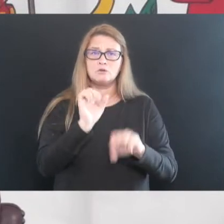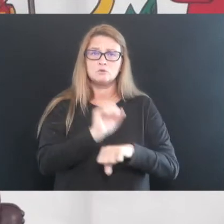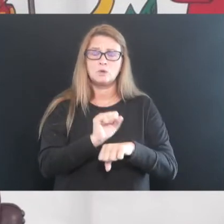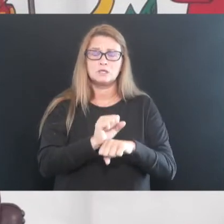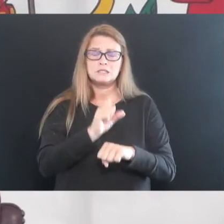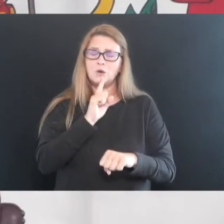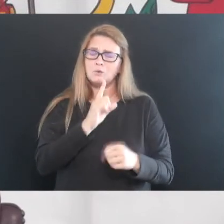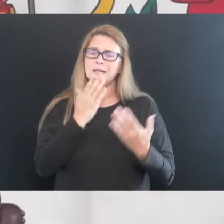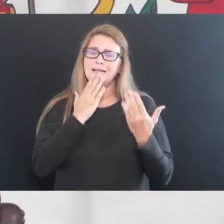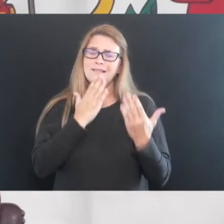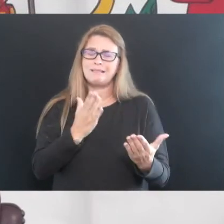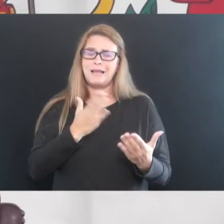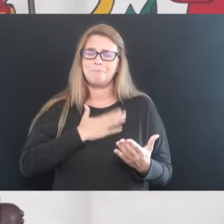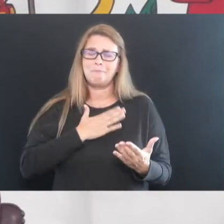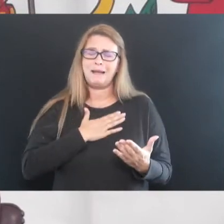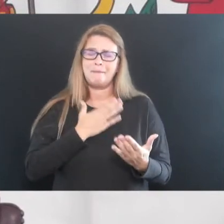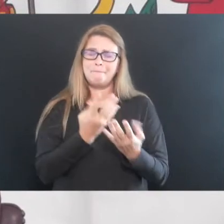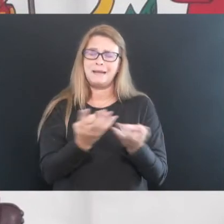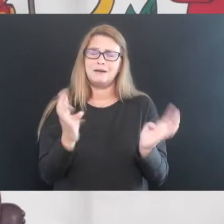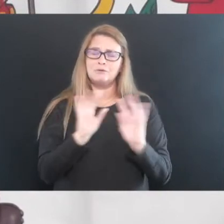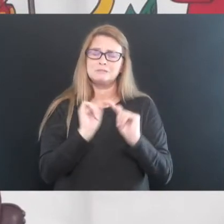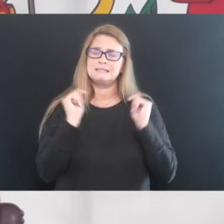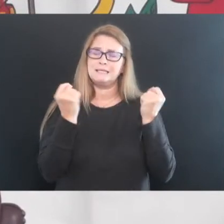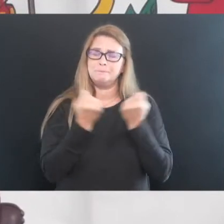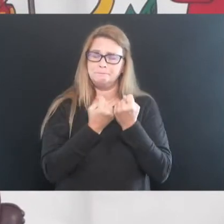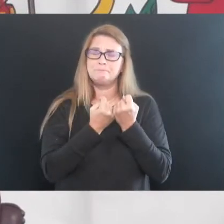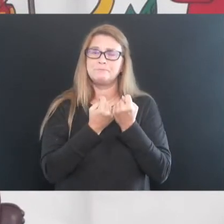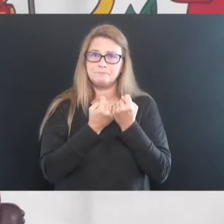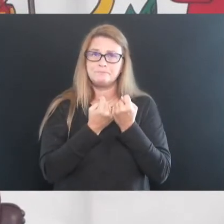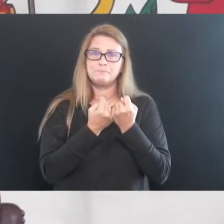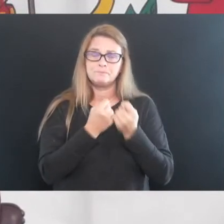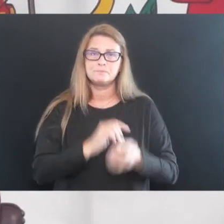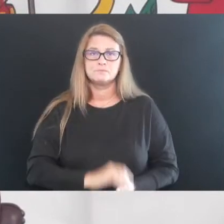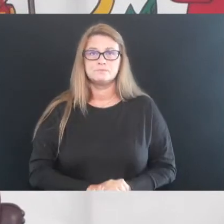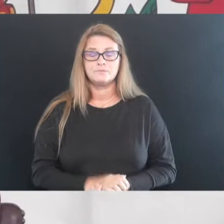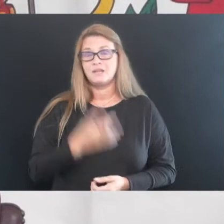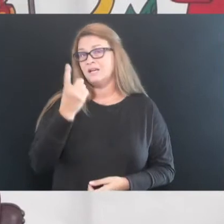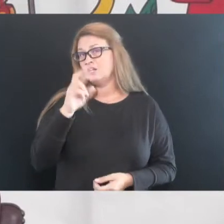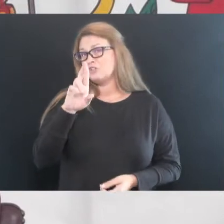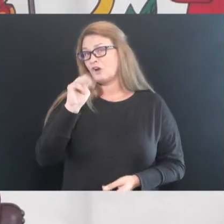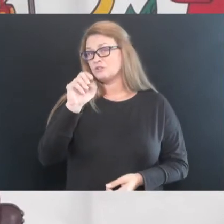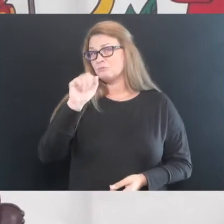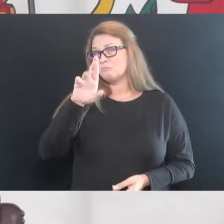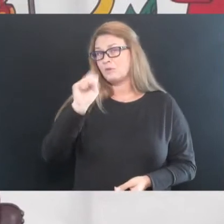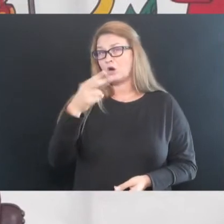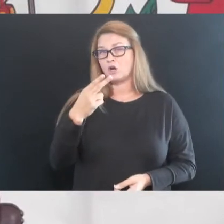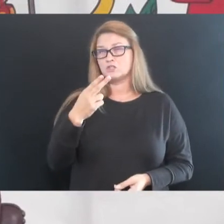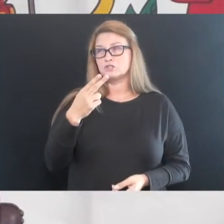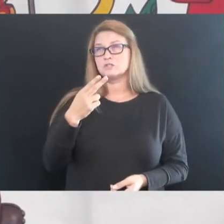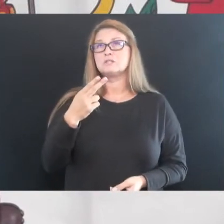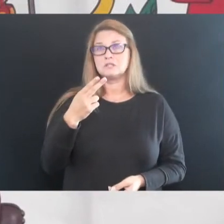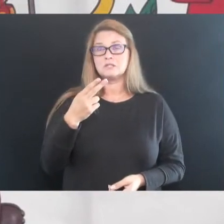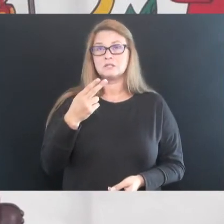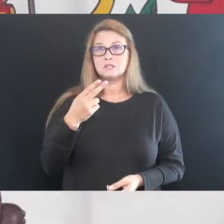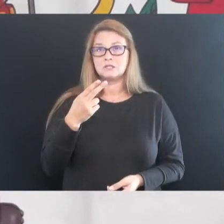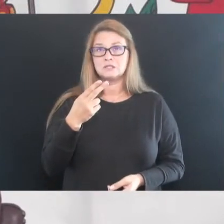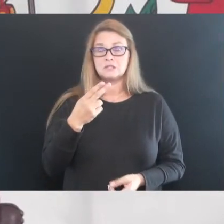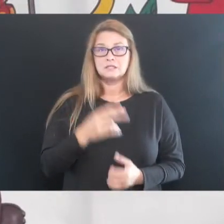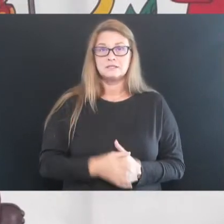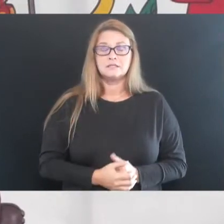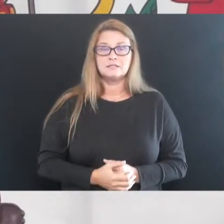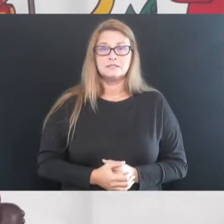grateful. One thing that I think Dr. Marsh said, it was Dr. Marsh that said this